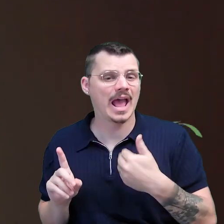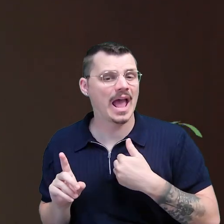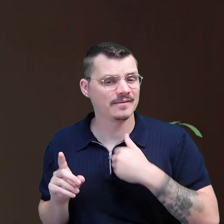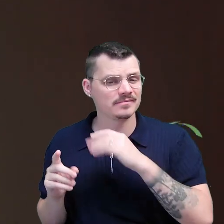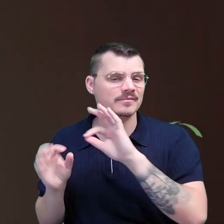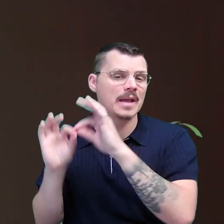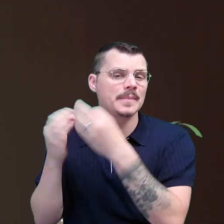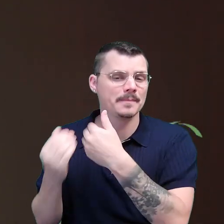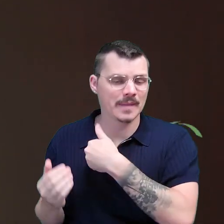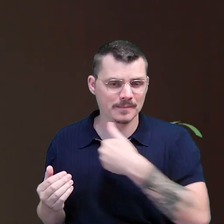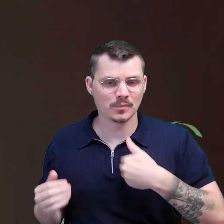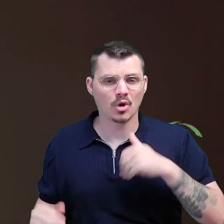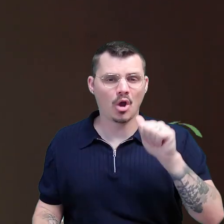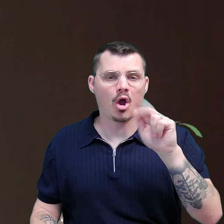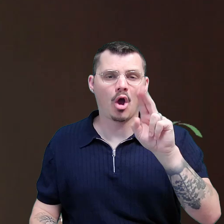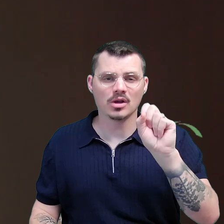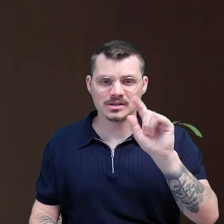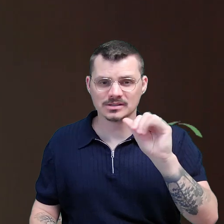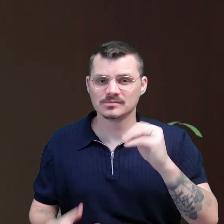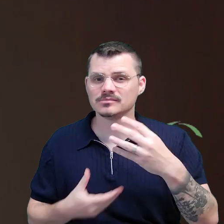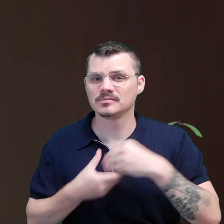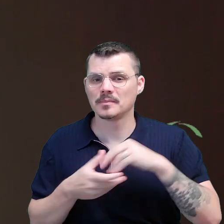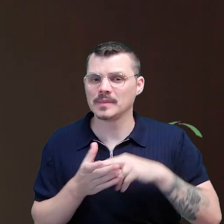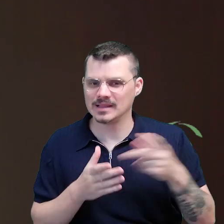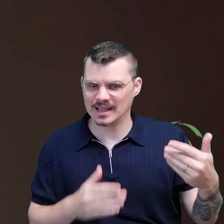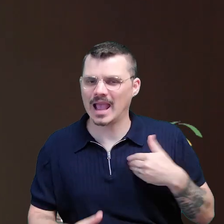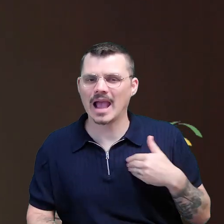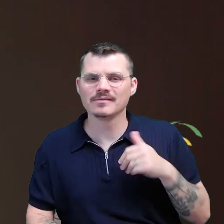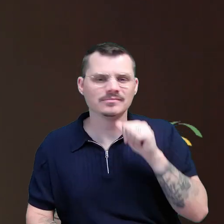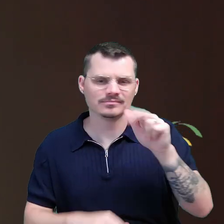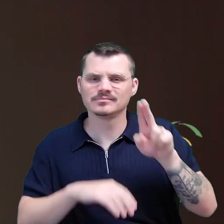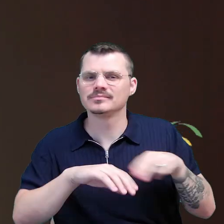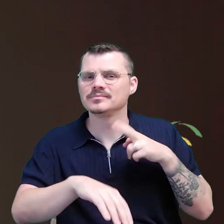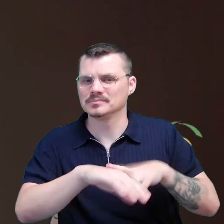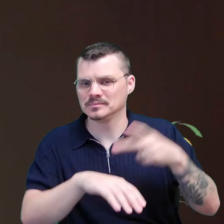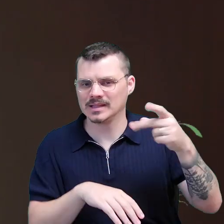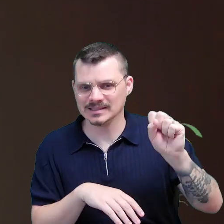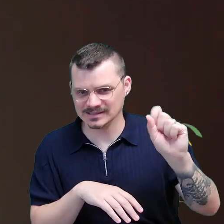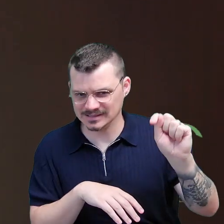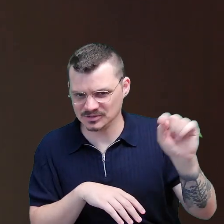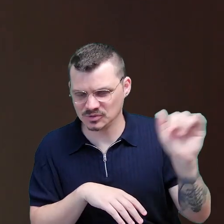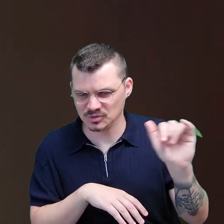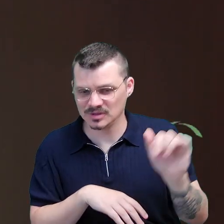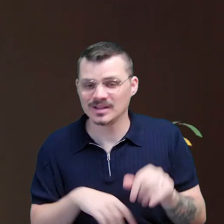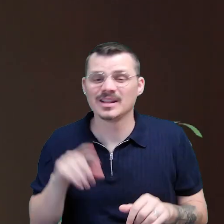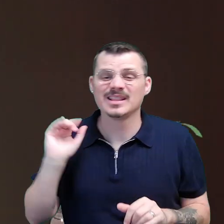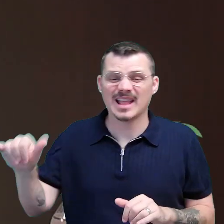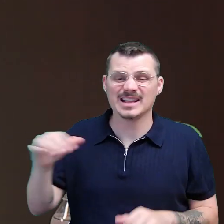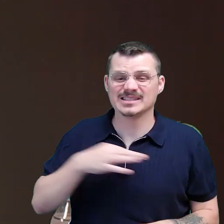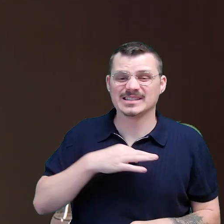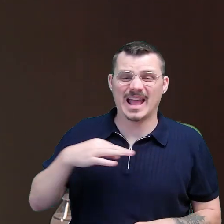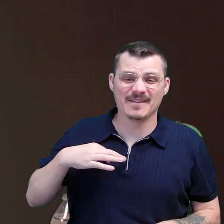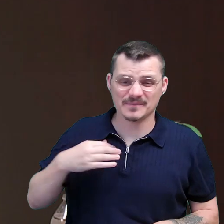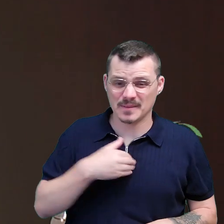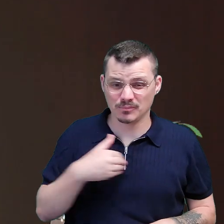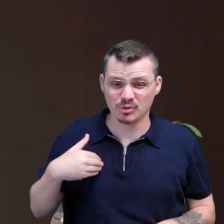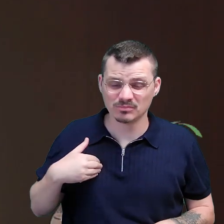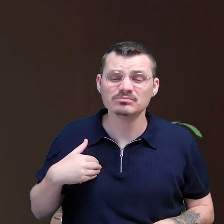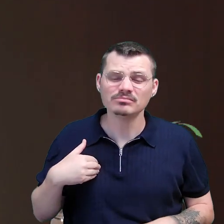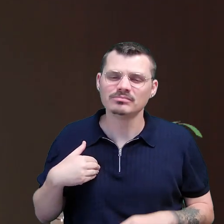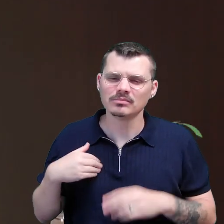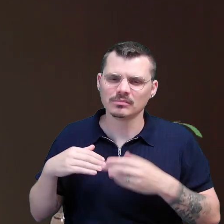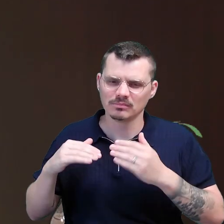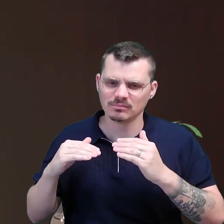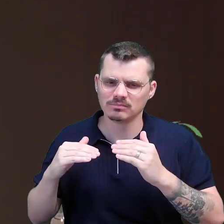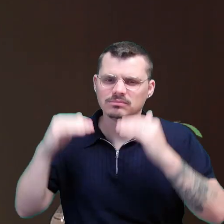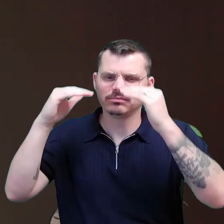autism, therefore unusual PST enzymes, one of his staff members also had an elevated